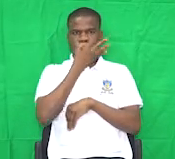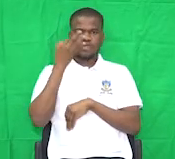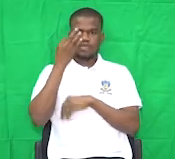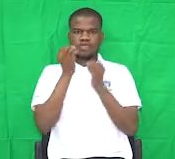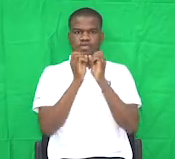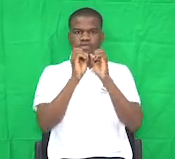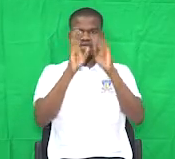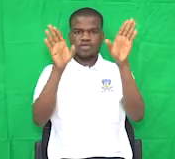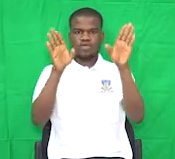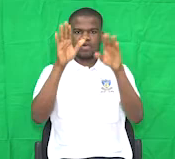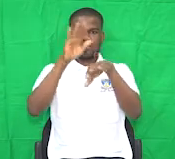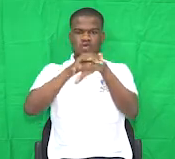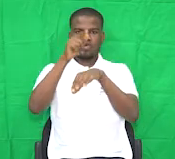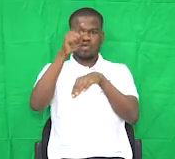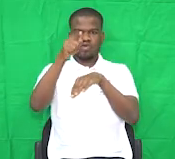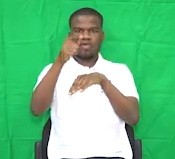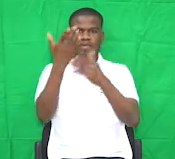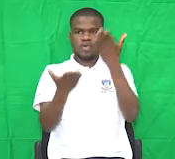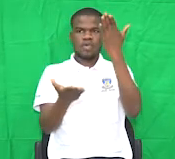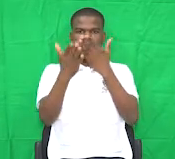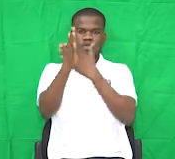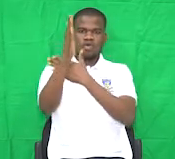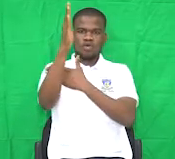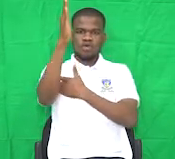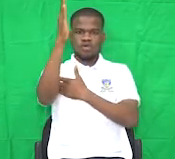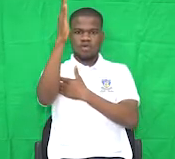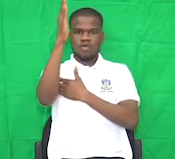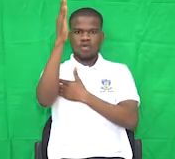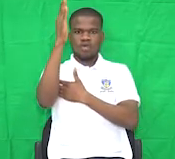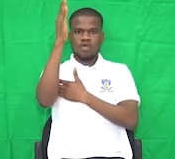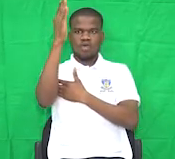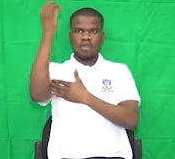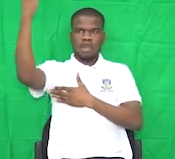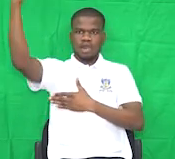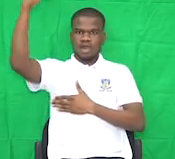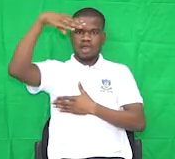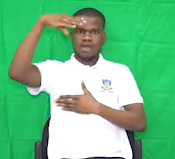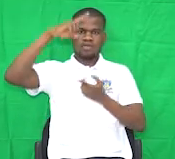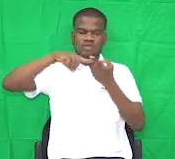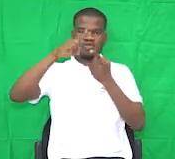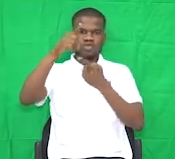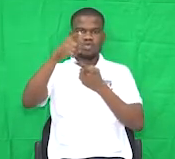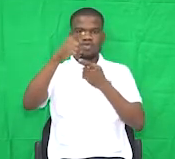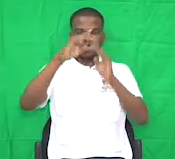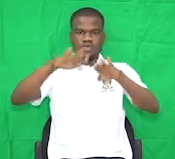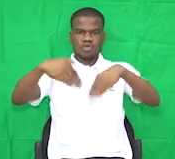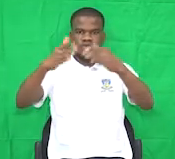you. May the Lord God of Israel lift up the light of his countenance upon all of us and give us